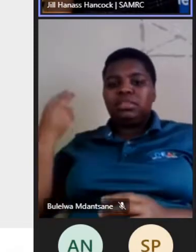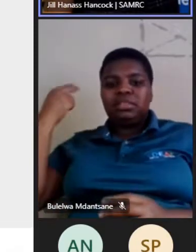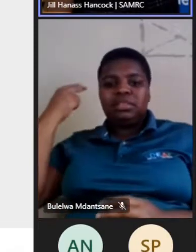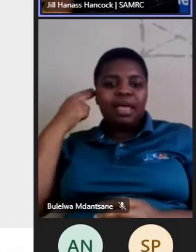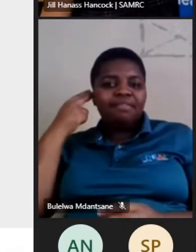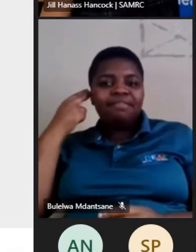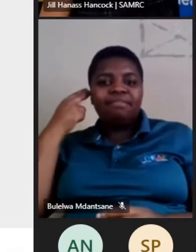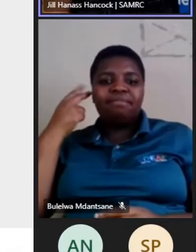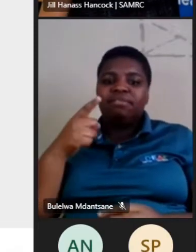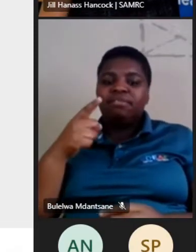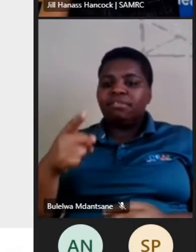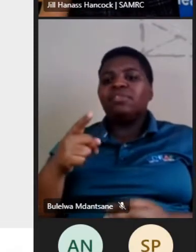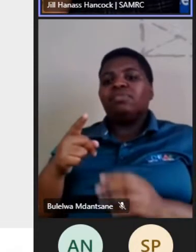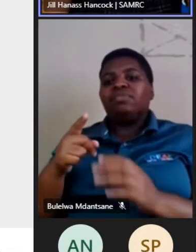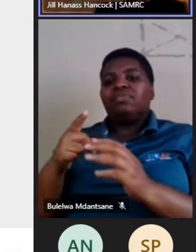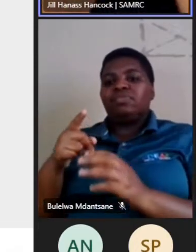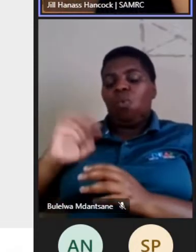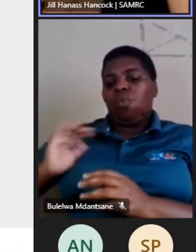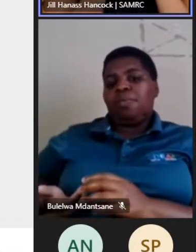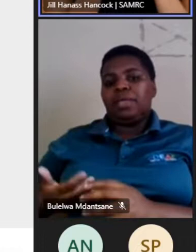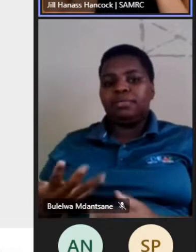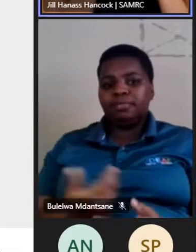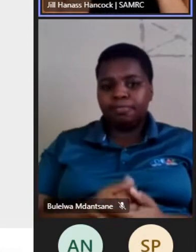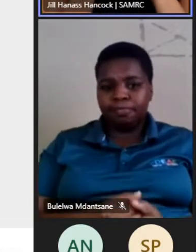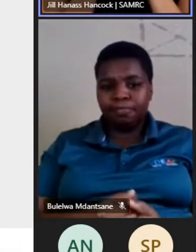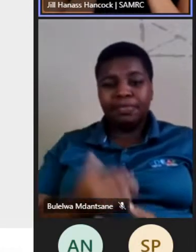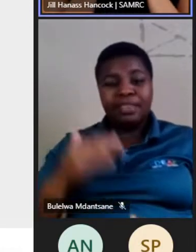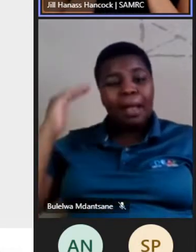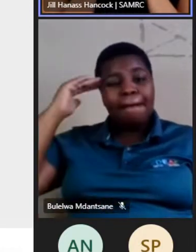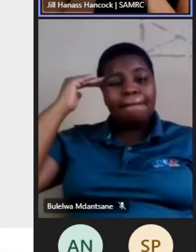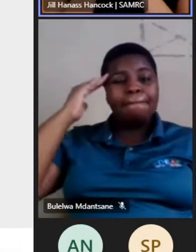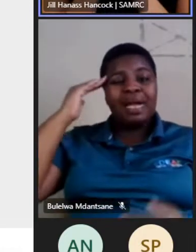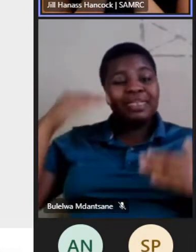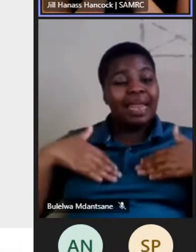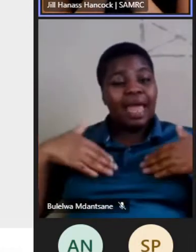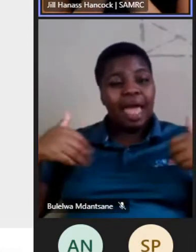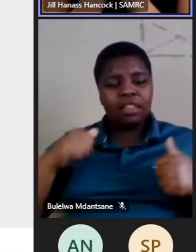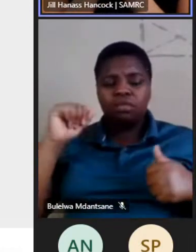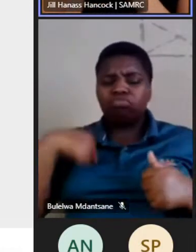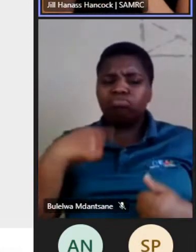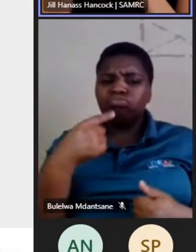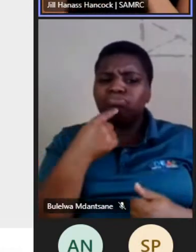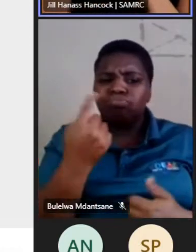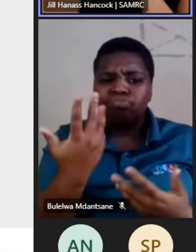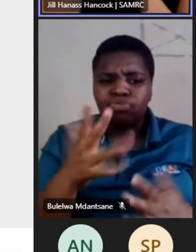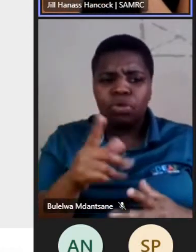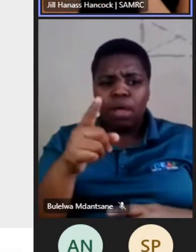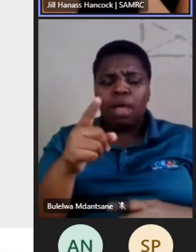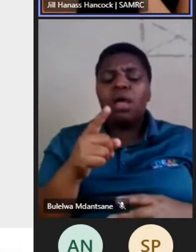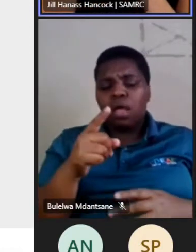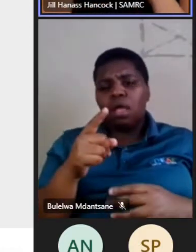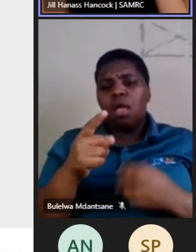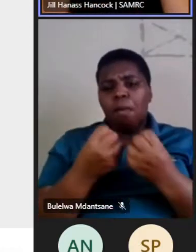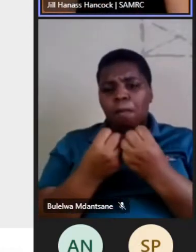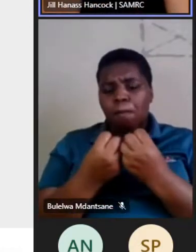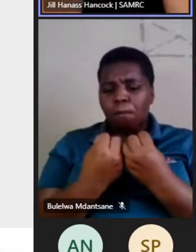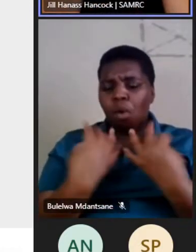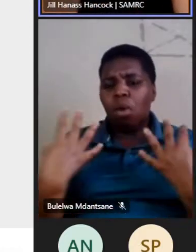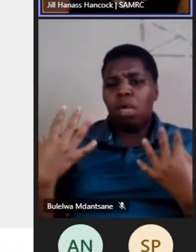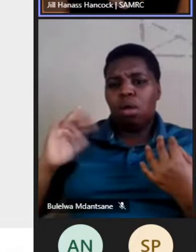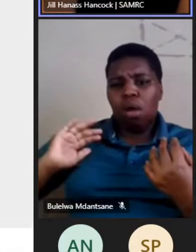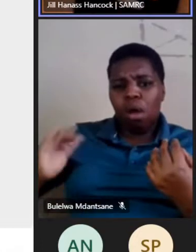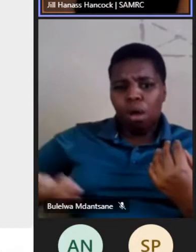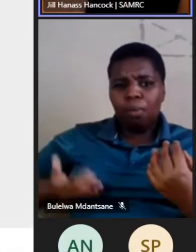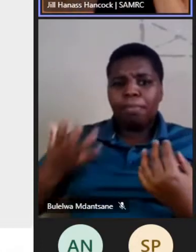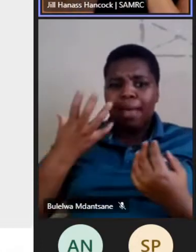boyfriend. In terms of mental health, I already mentioned that the woman really had a number of sad experiences,